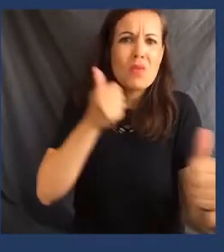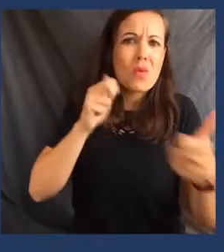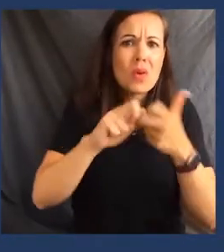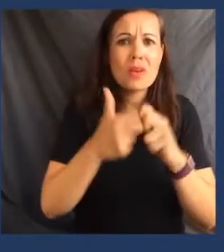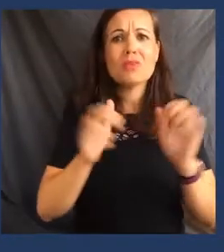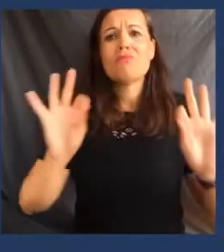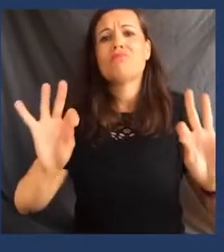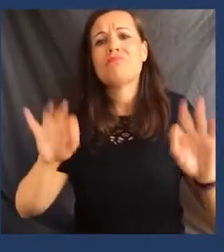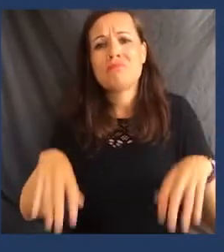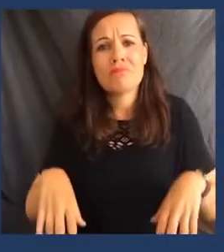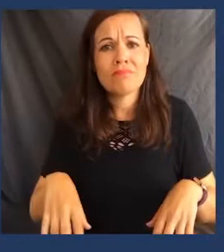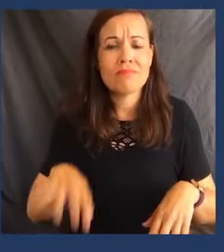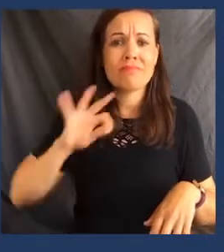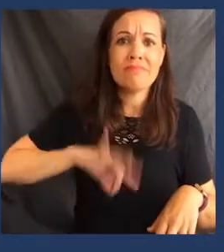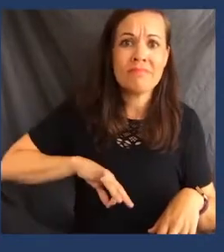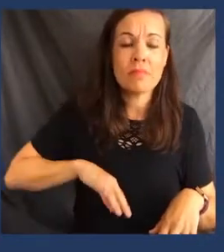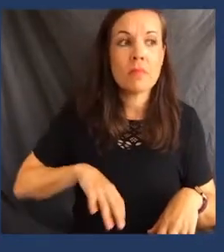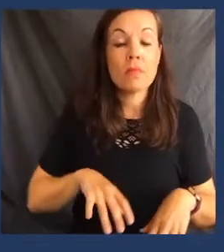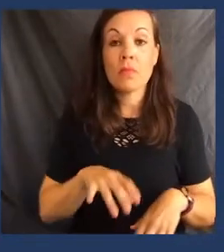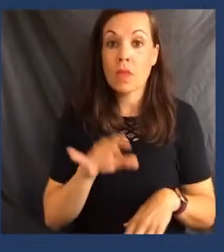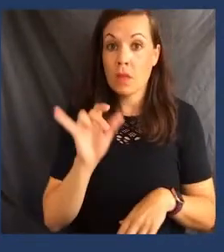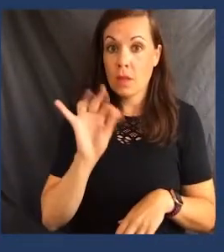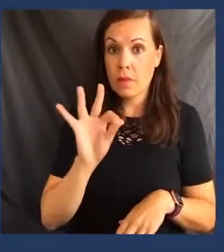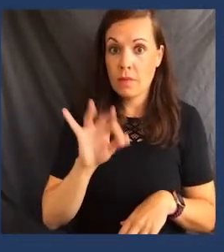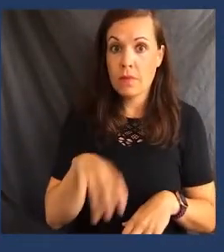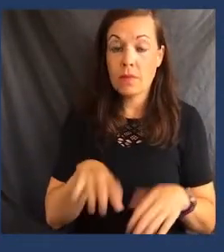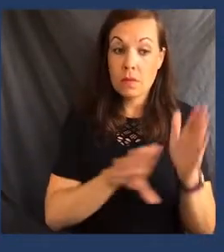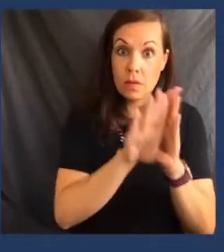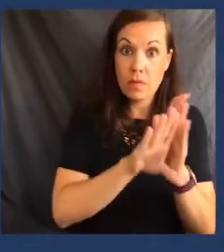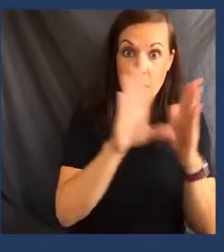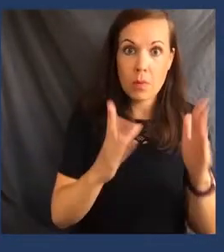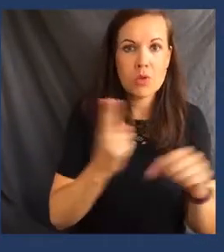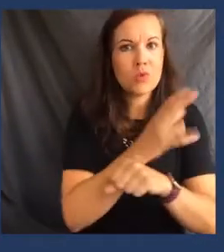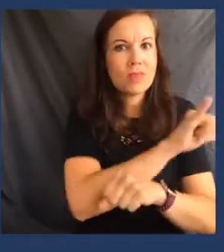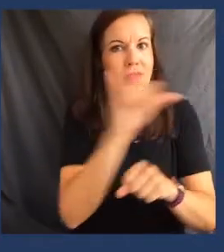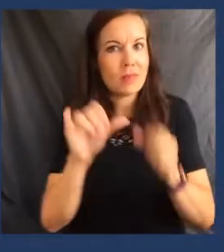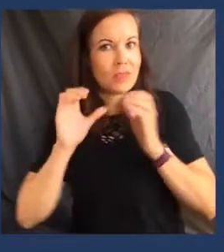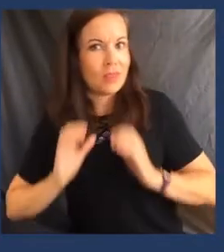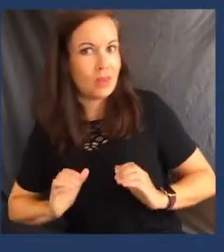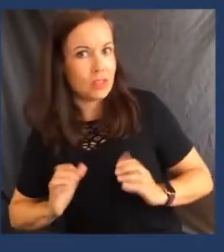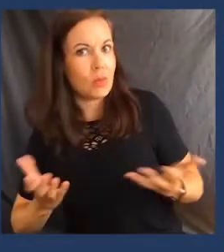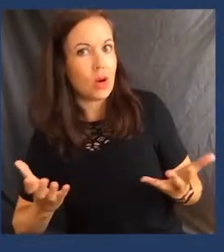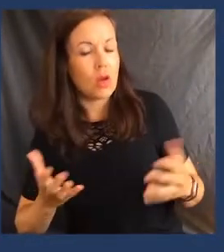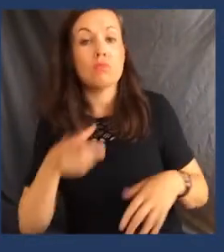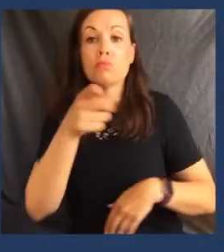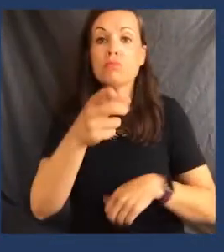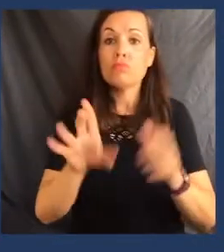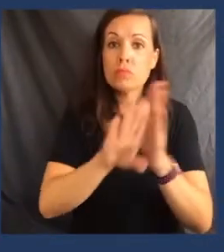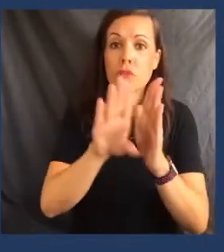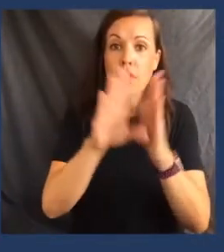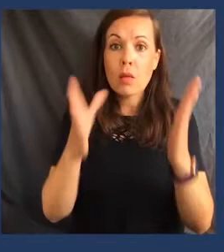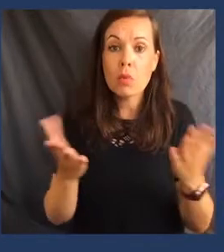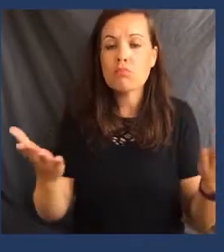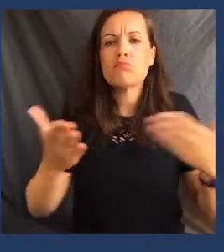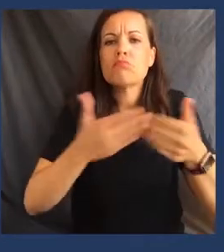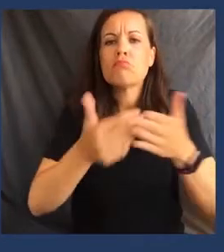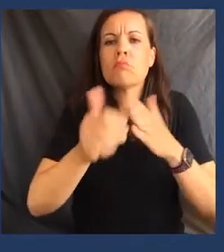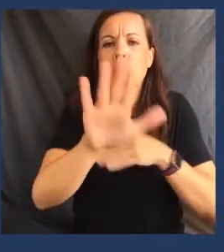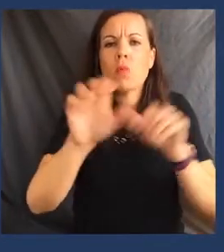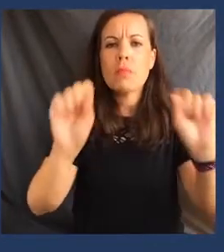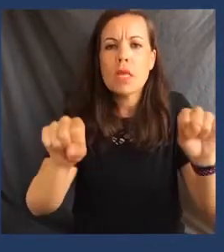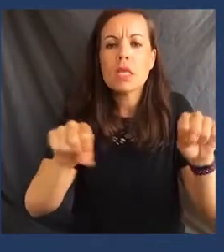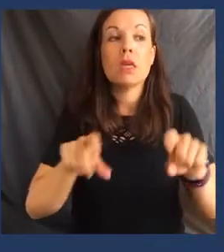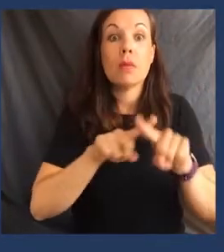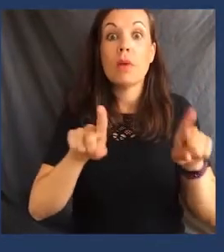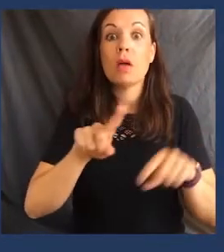the feature in the same way that a customer will, for example, if you as a developer, regardless of your ability, use